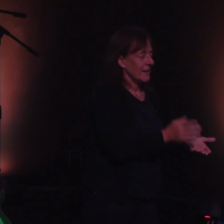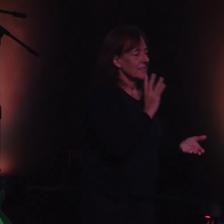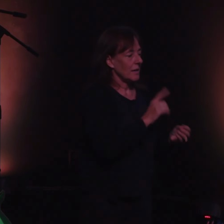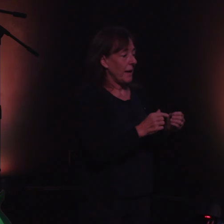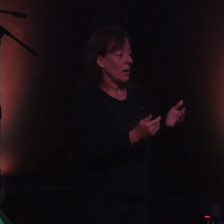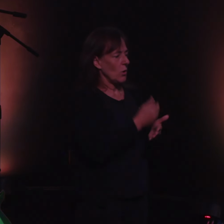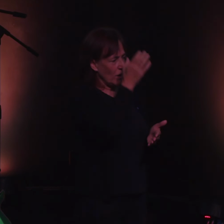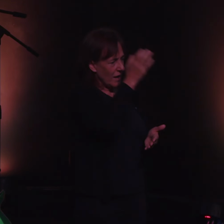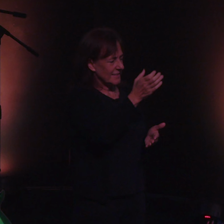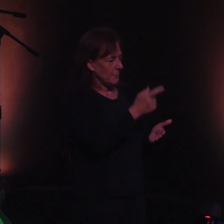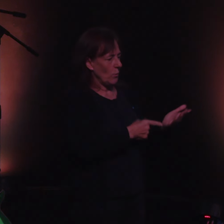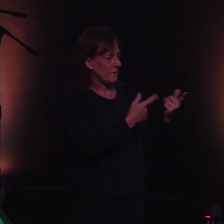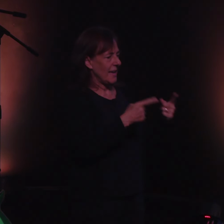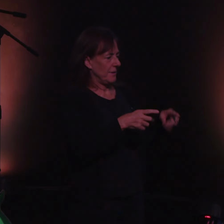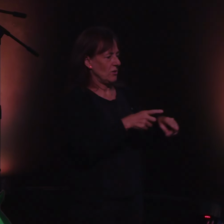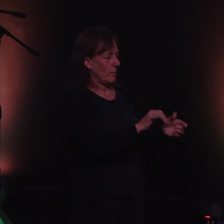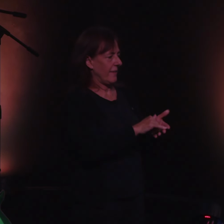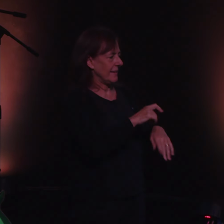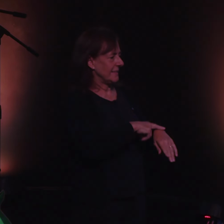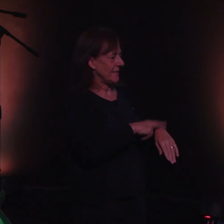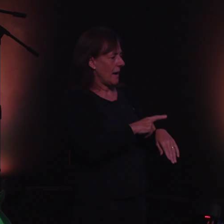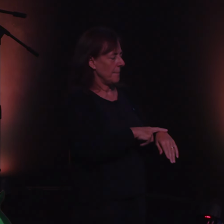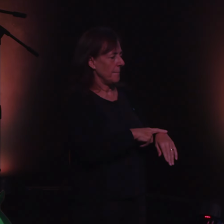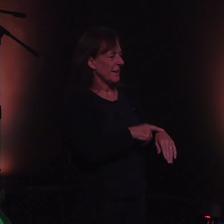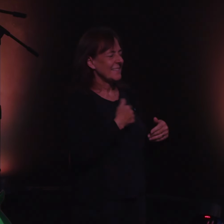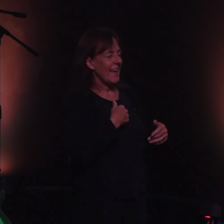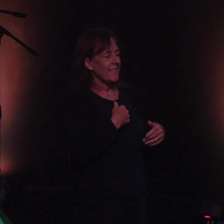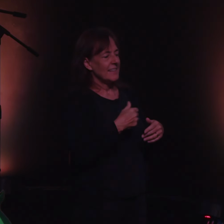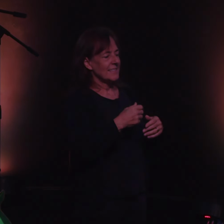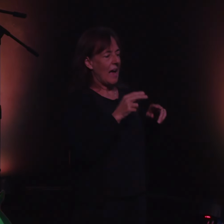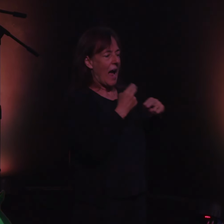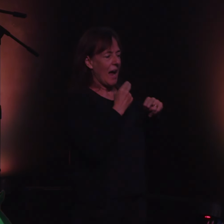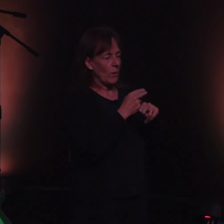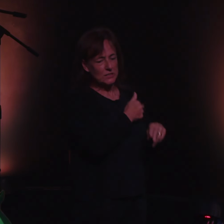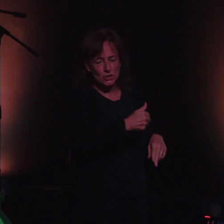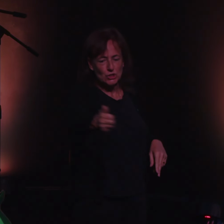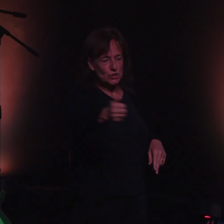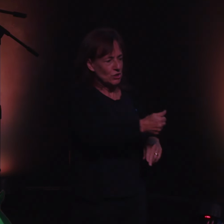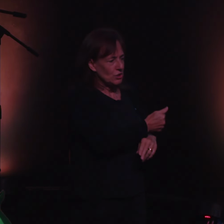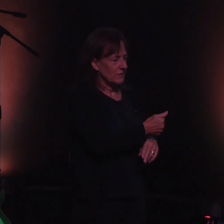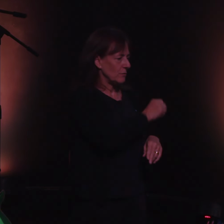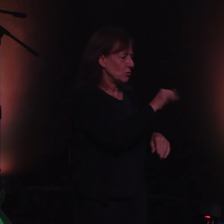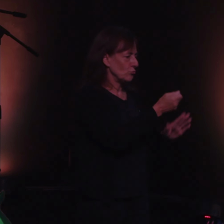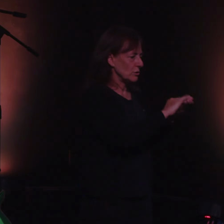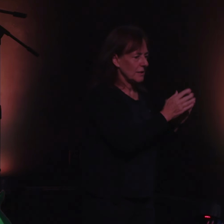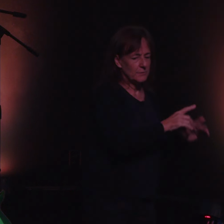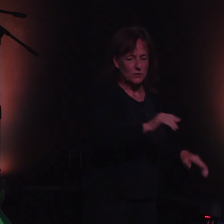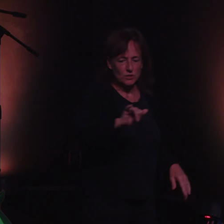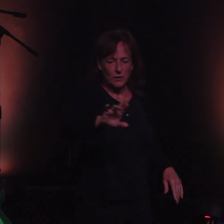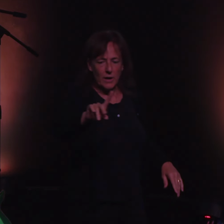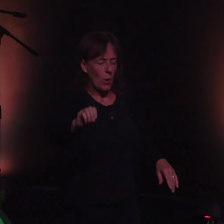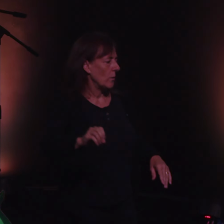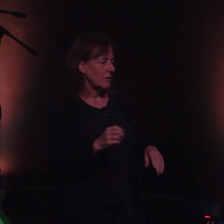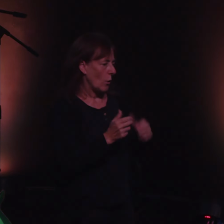new concept that was happening during this time because there were these thoroughfares like Jerusalem to Jericho that people would go. They didn't have